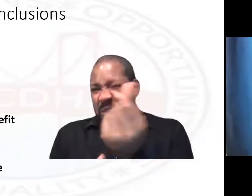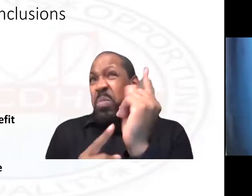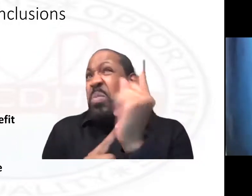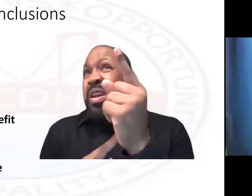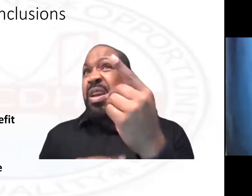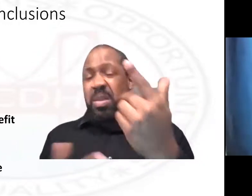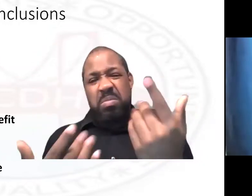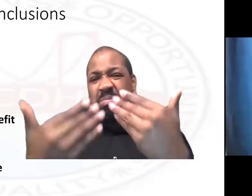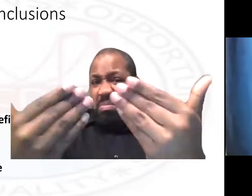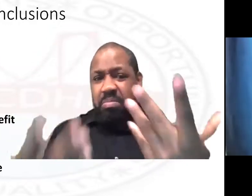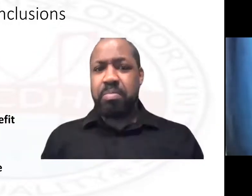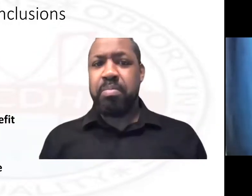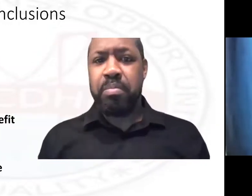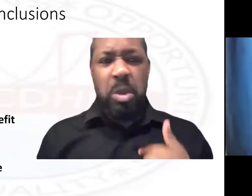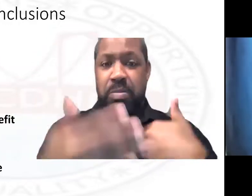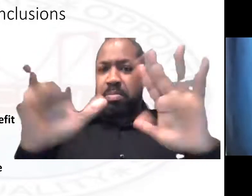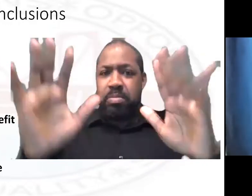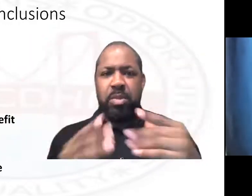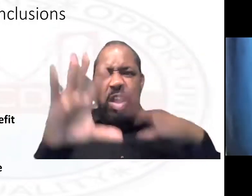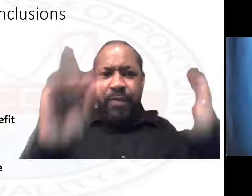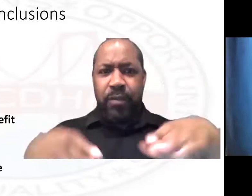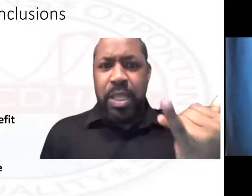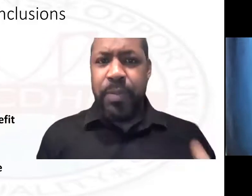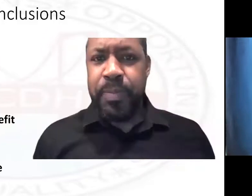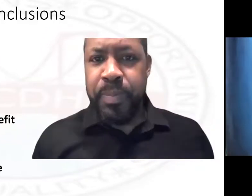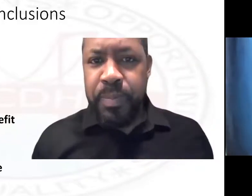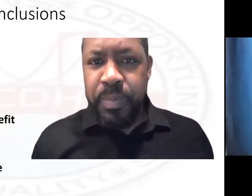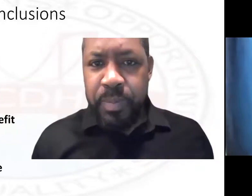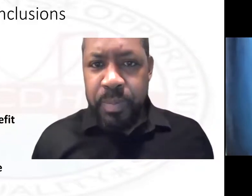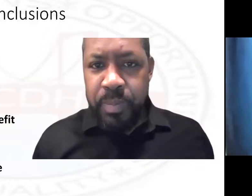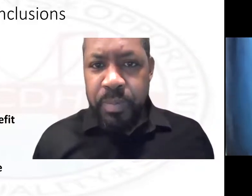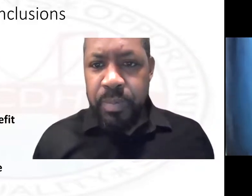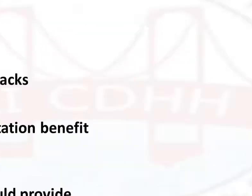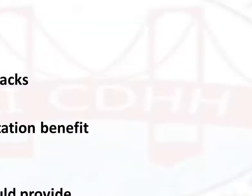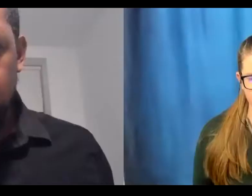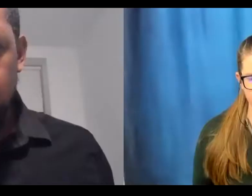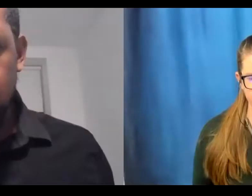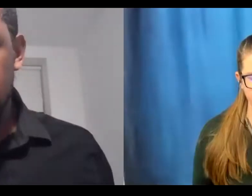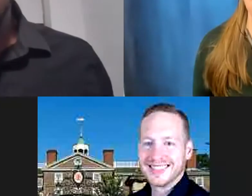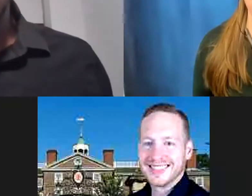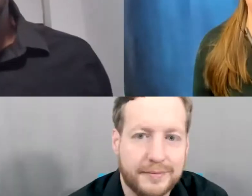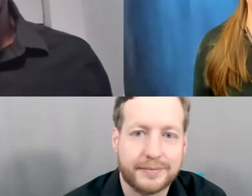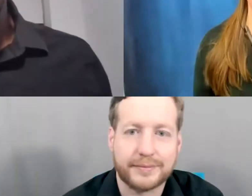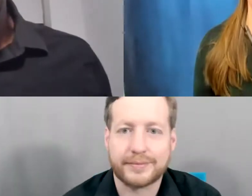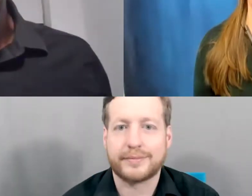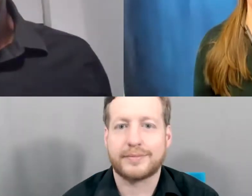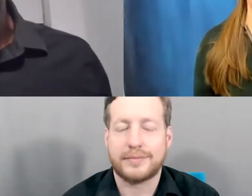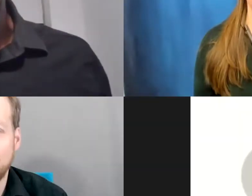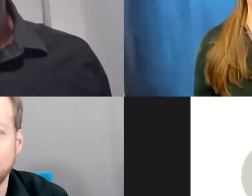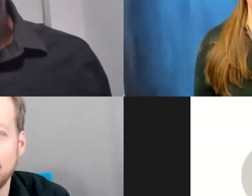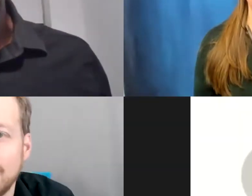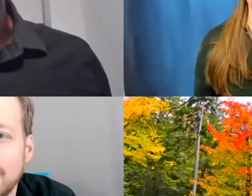further questions, I know we have just a few more minutes on the clock, but I'm going to stop sharing and feel free to ask your